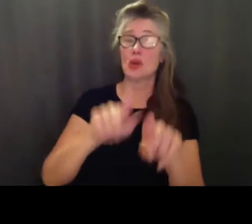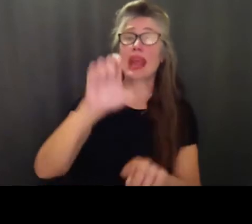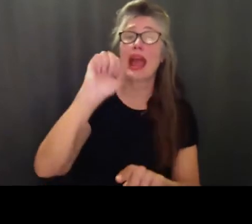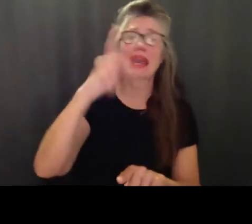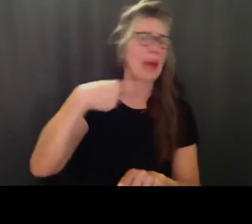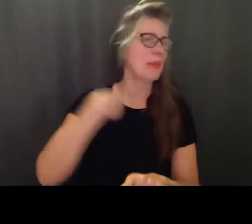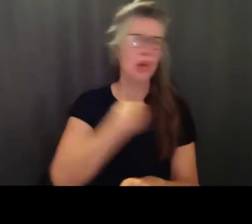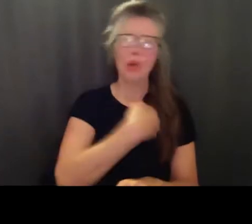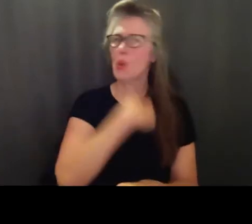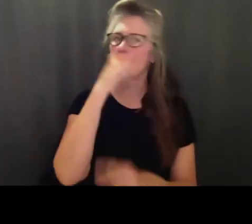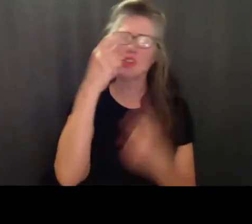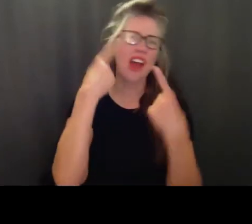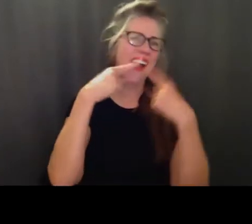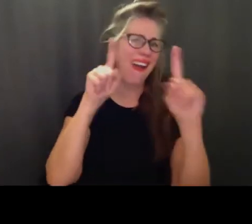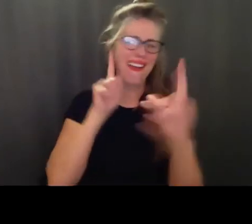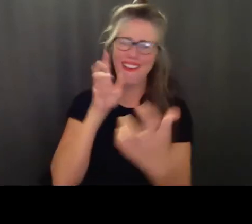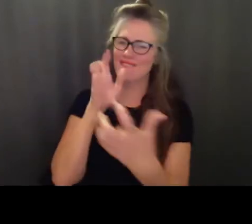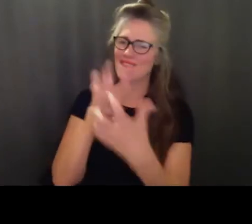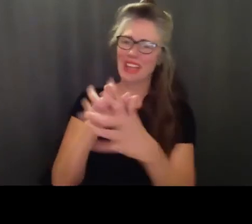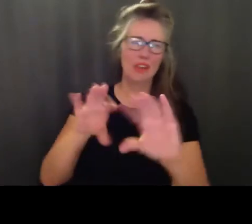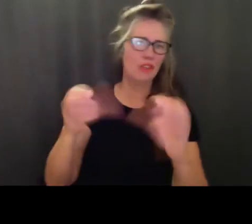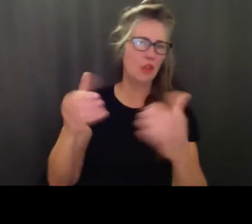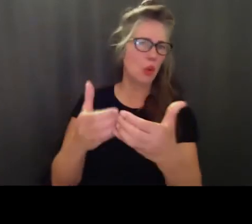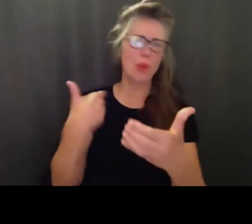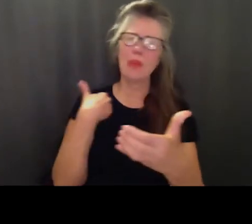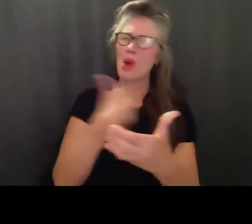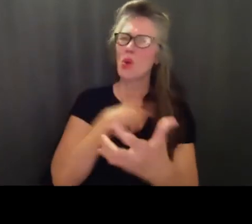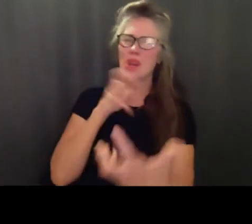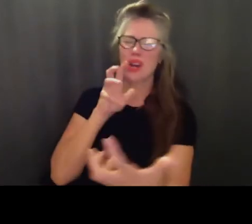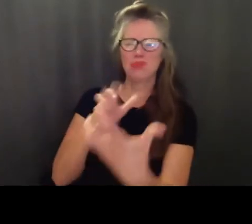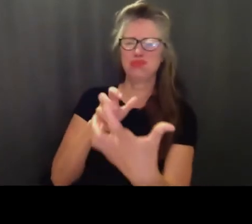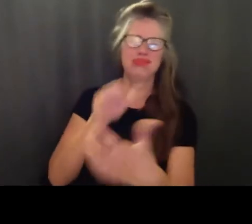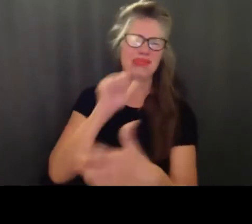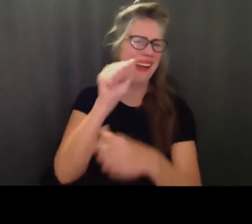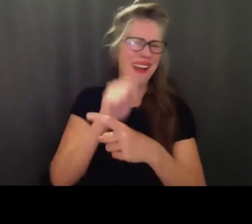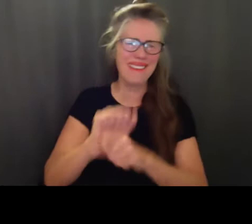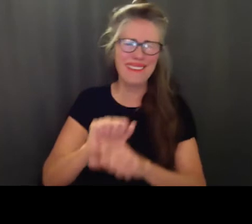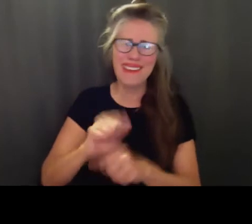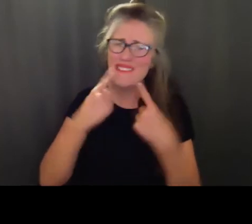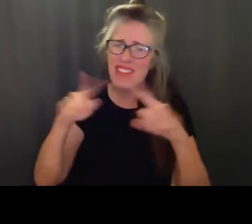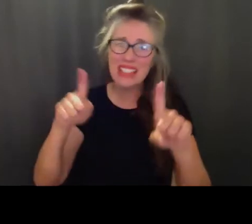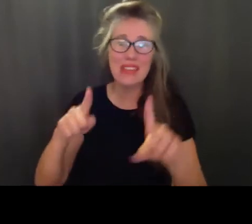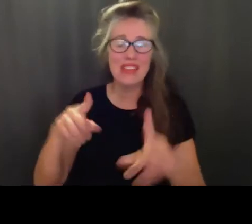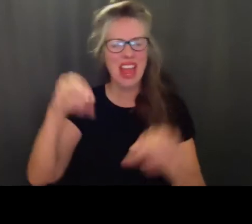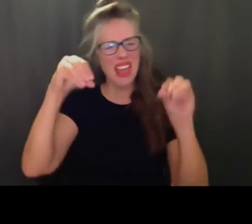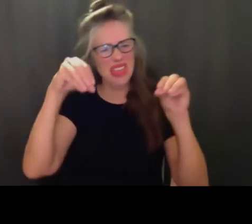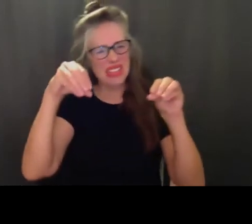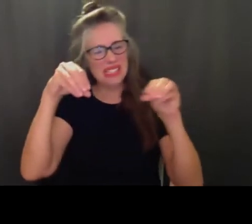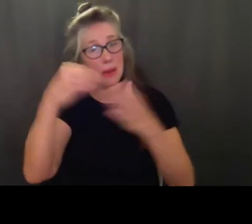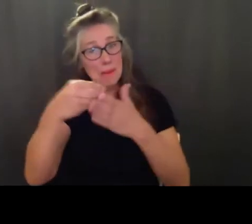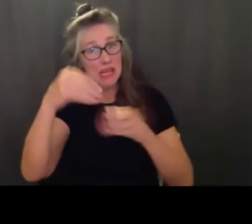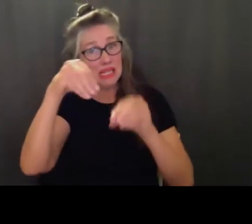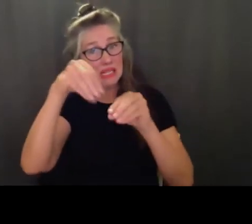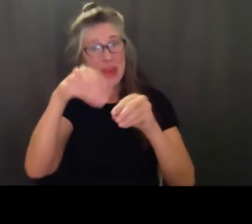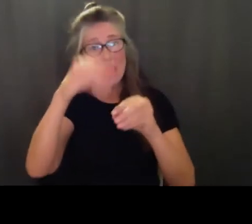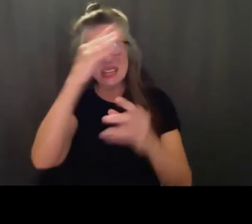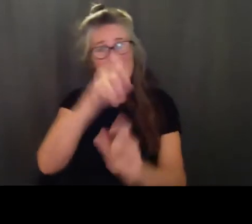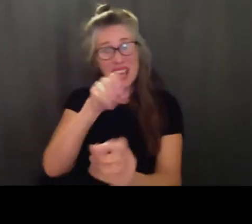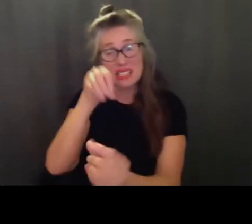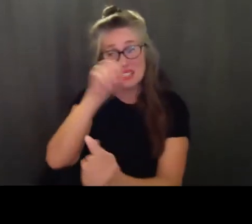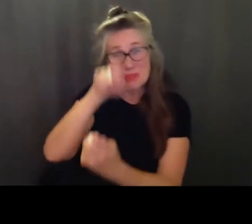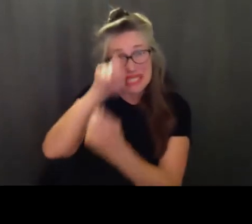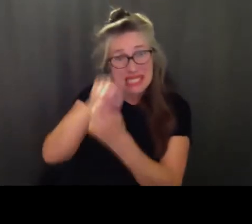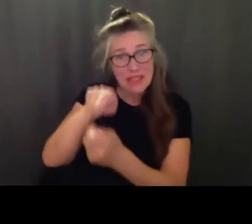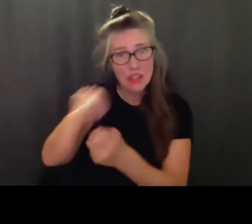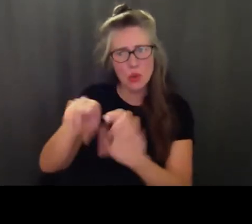for this group. We're painfully ineffective. And the money is being spent not specifically enough. And